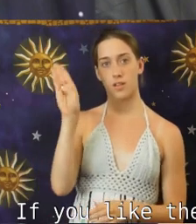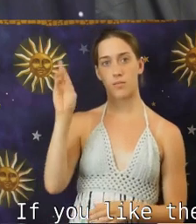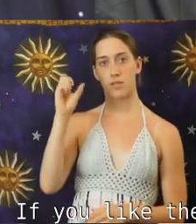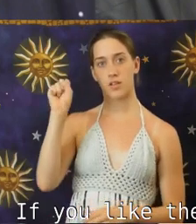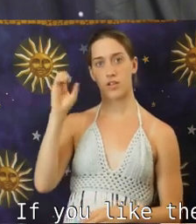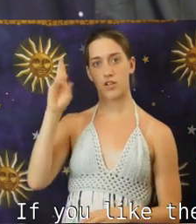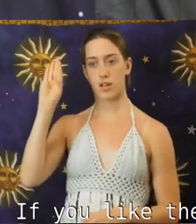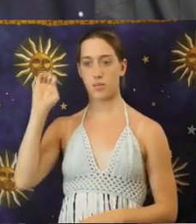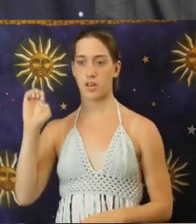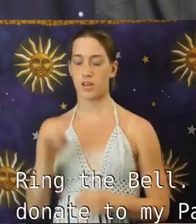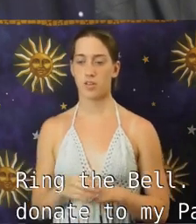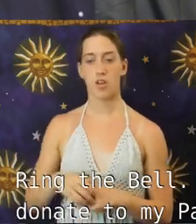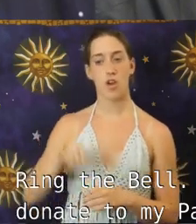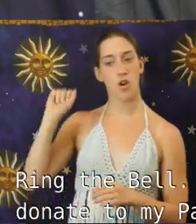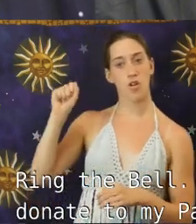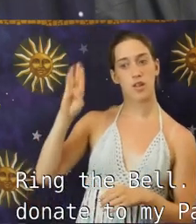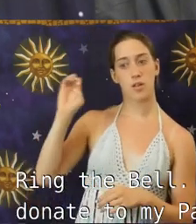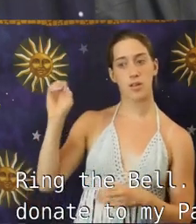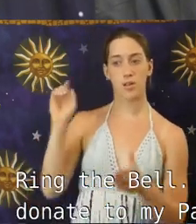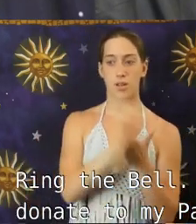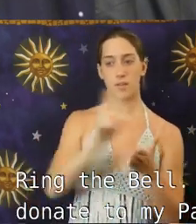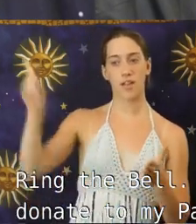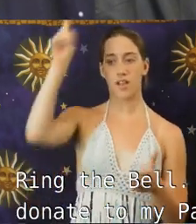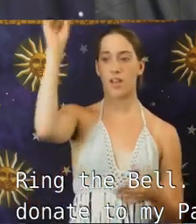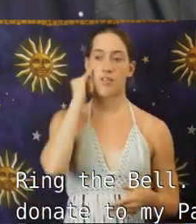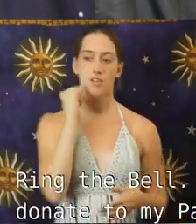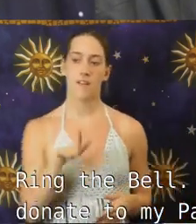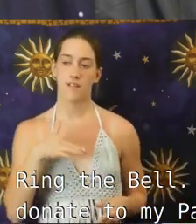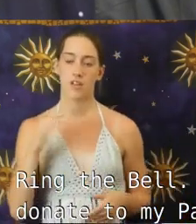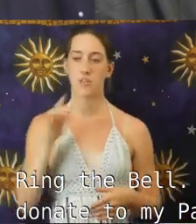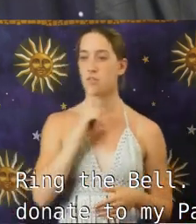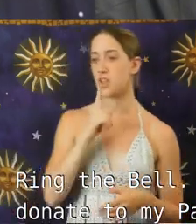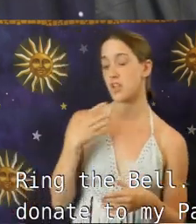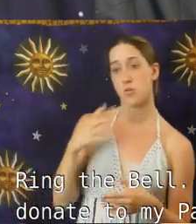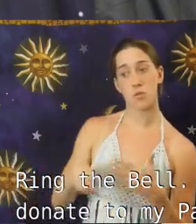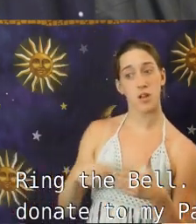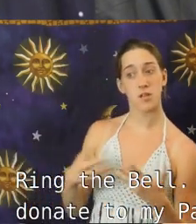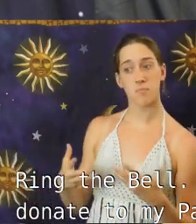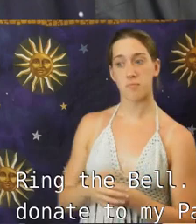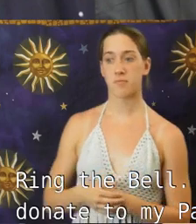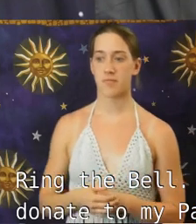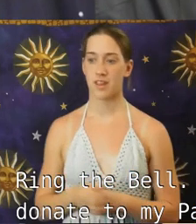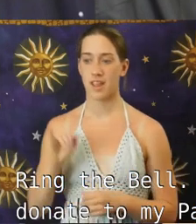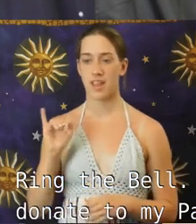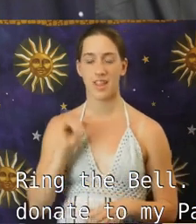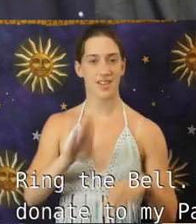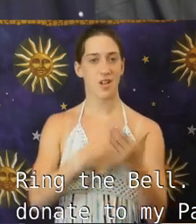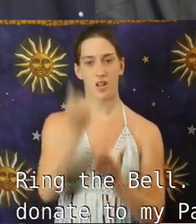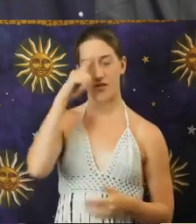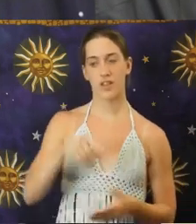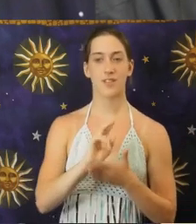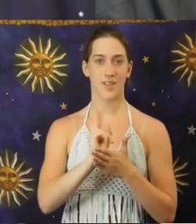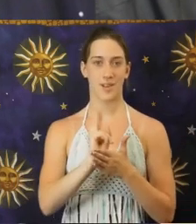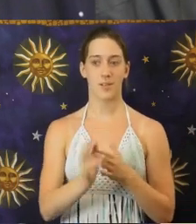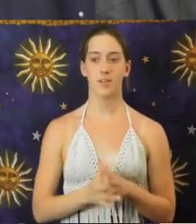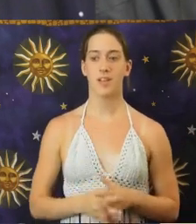share, subscribe, ring the bell. If you're feeling really froggy, you can donate to my Patreon if you'd